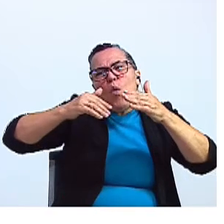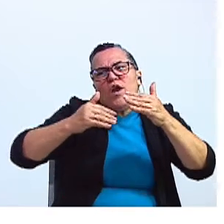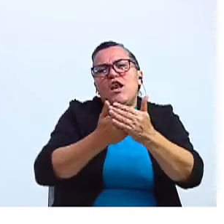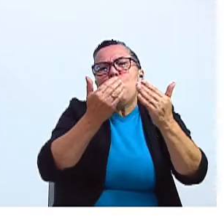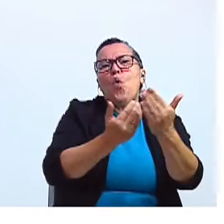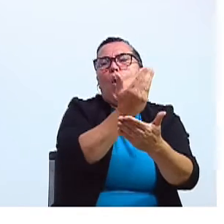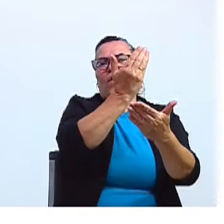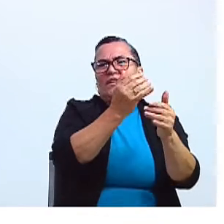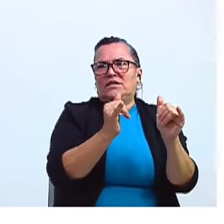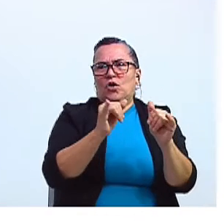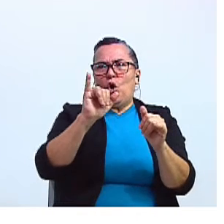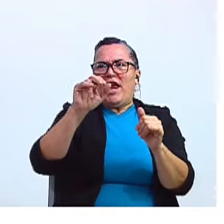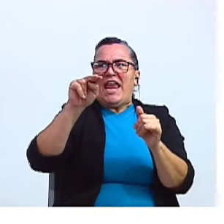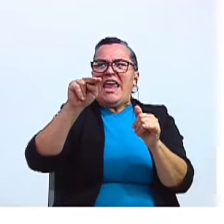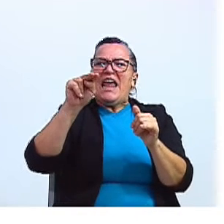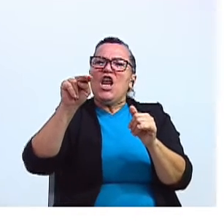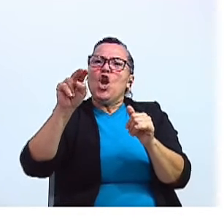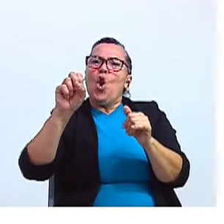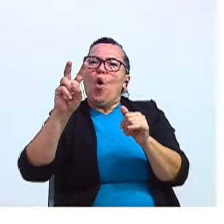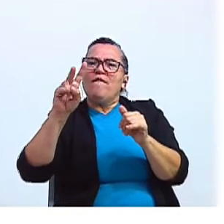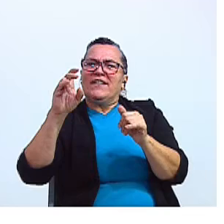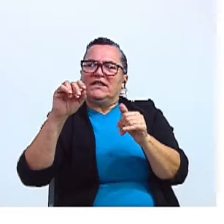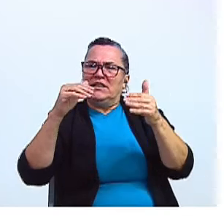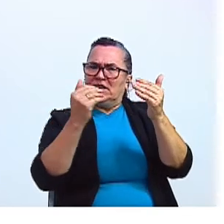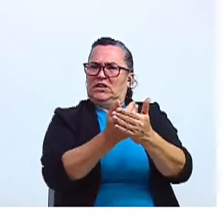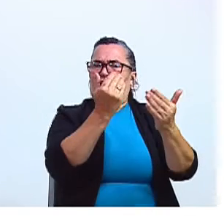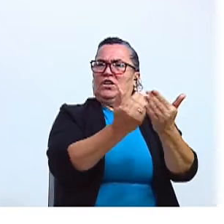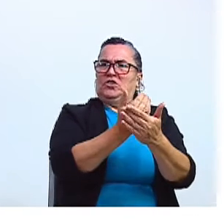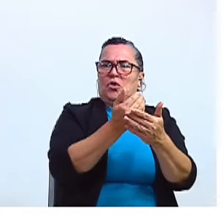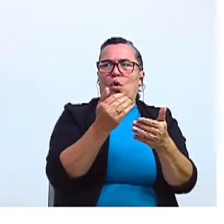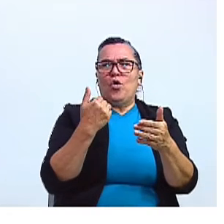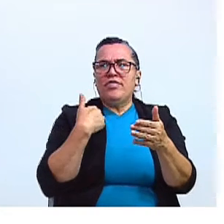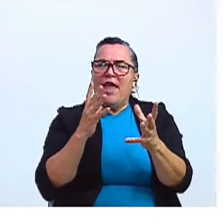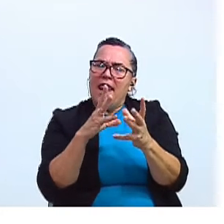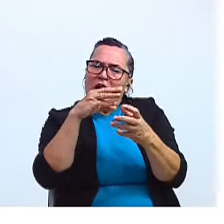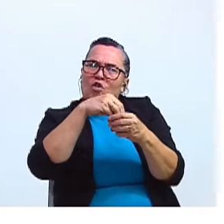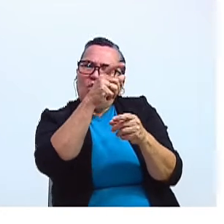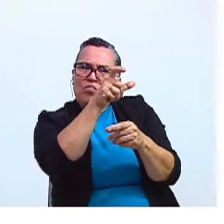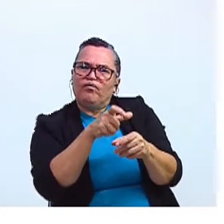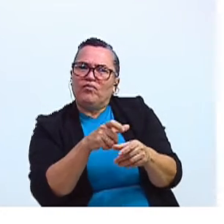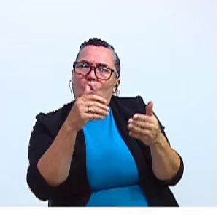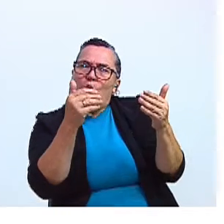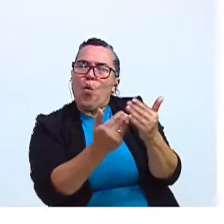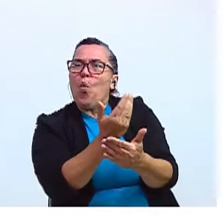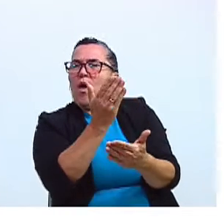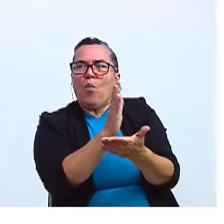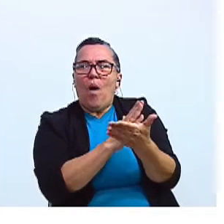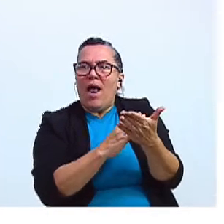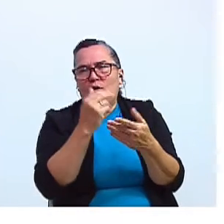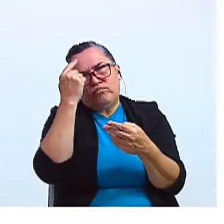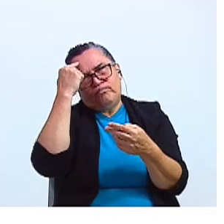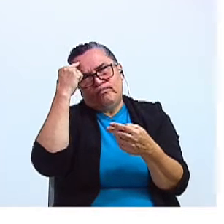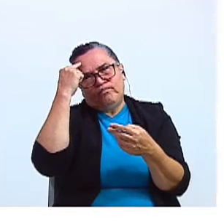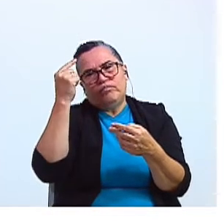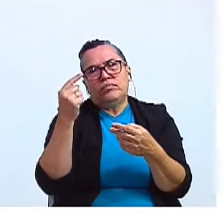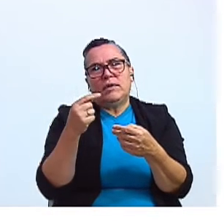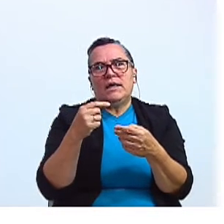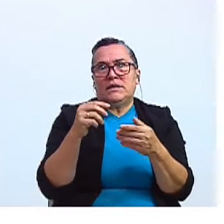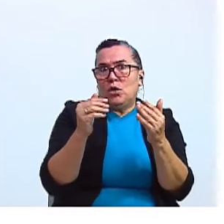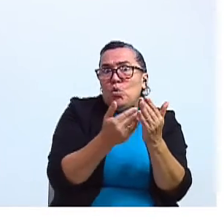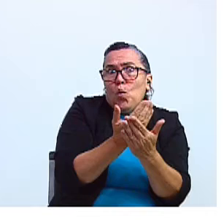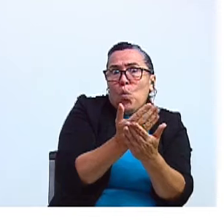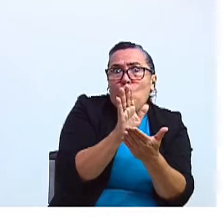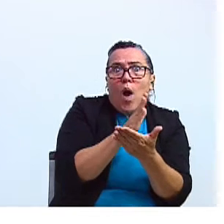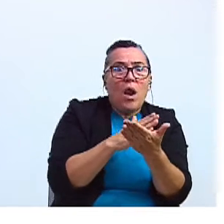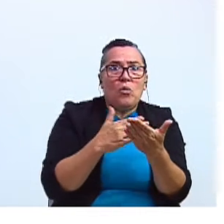innovation. Is it, does it have any something, new thing? I don't know. Let's think about, is it new? Is it